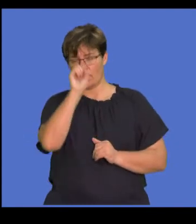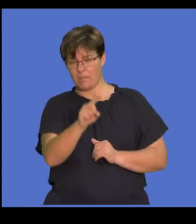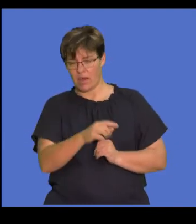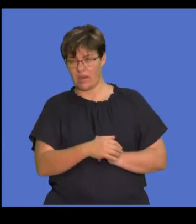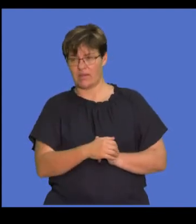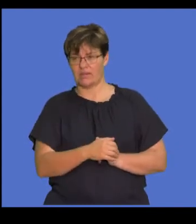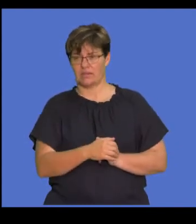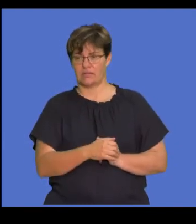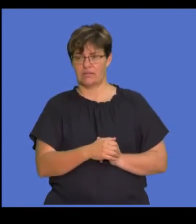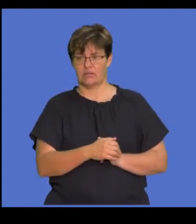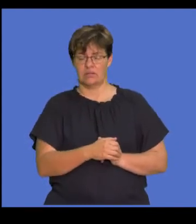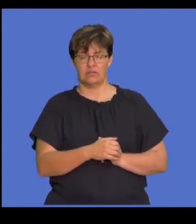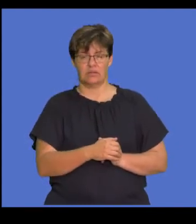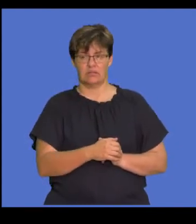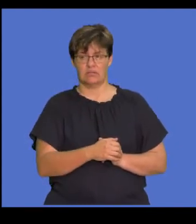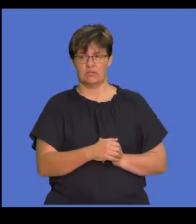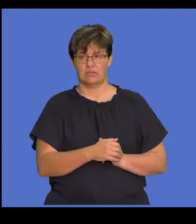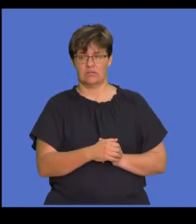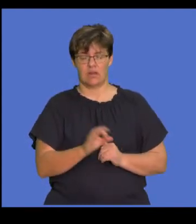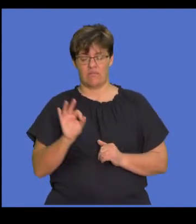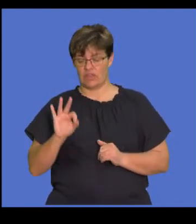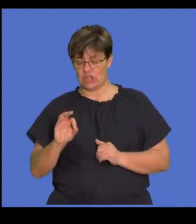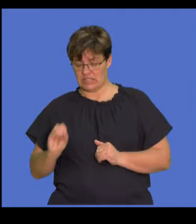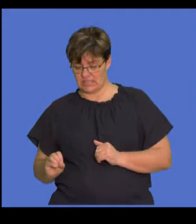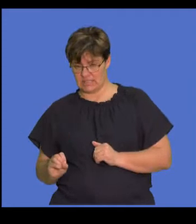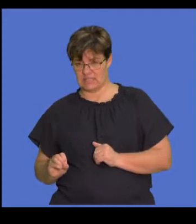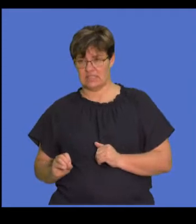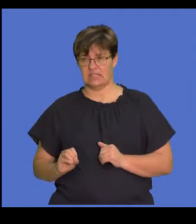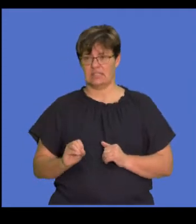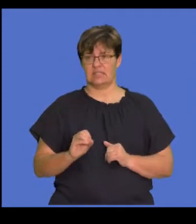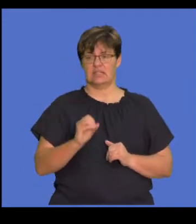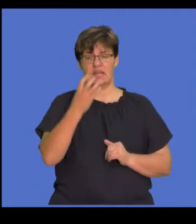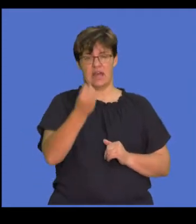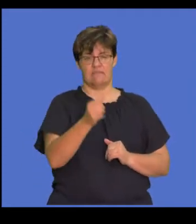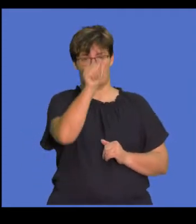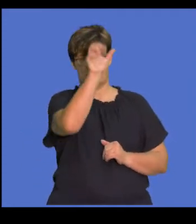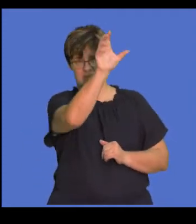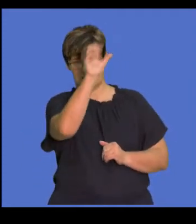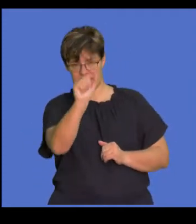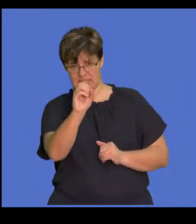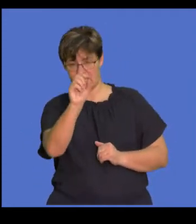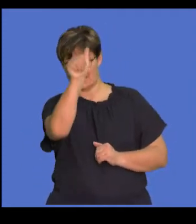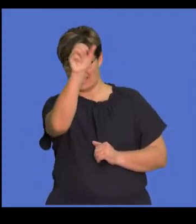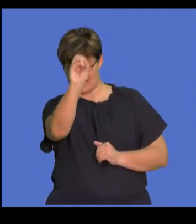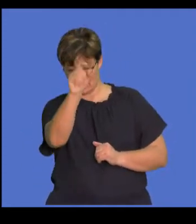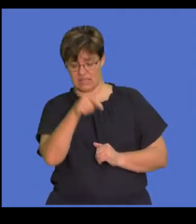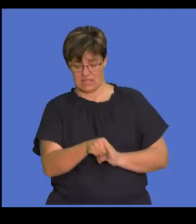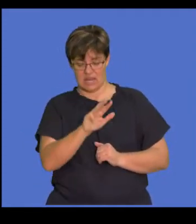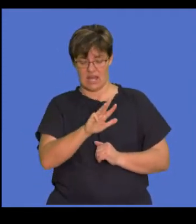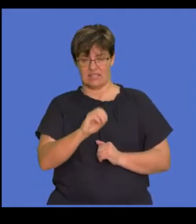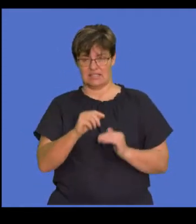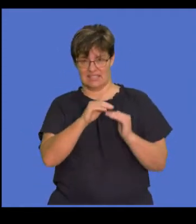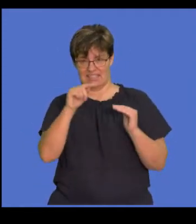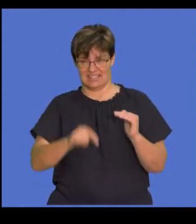quickly remember to draw the triangle that has 30 degrees there. It has 60 degrees